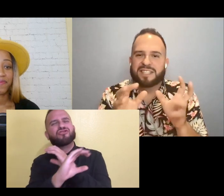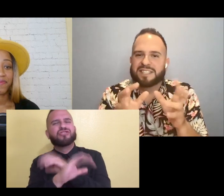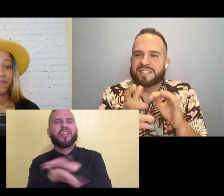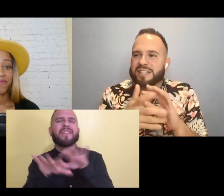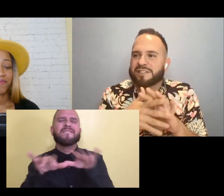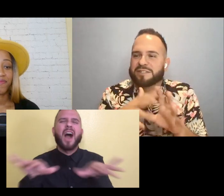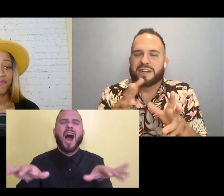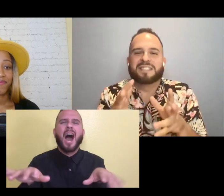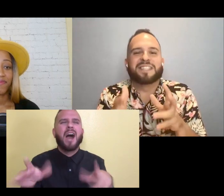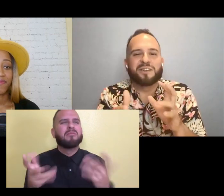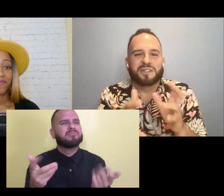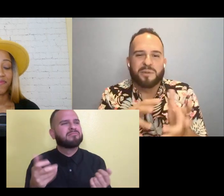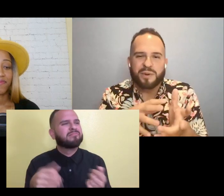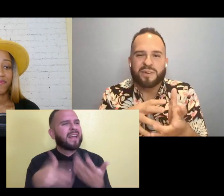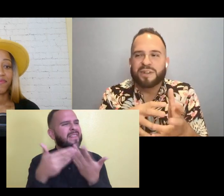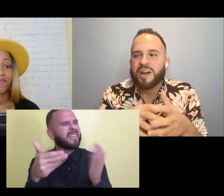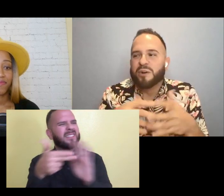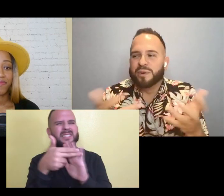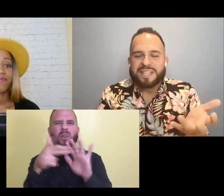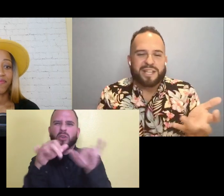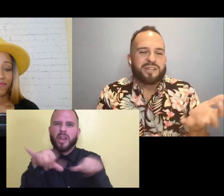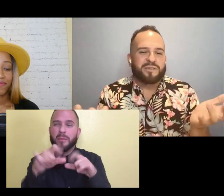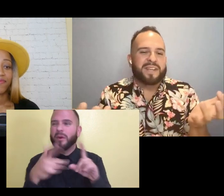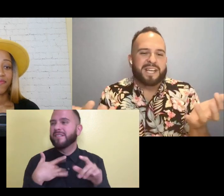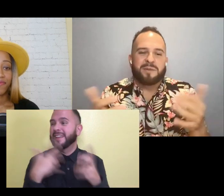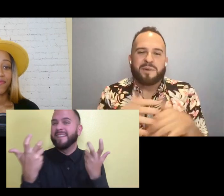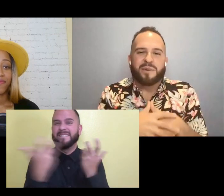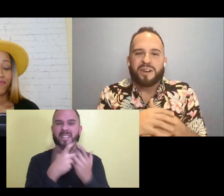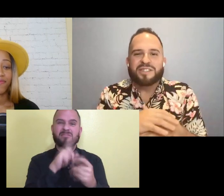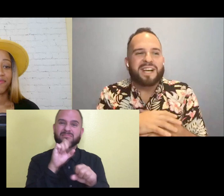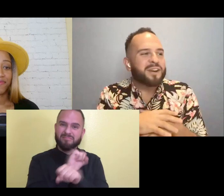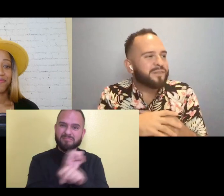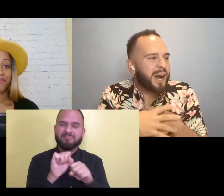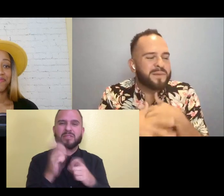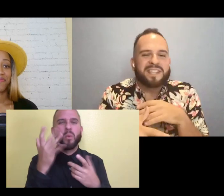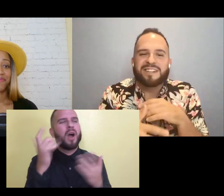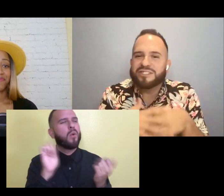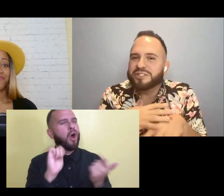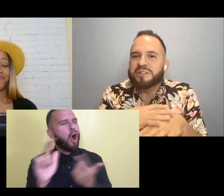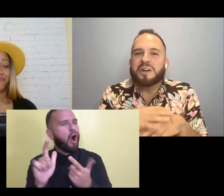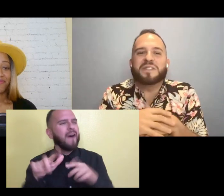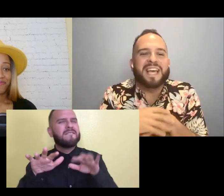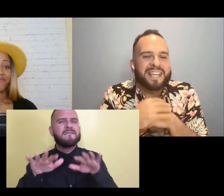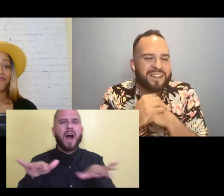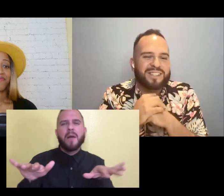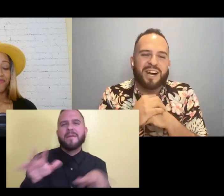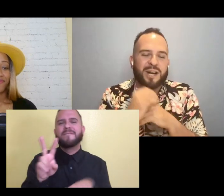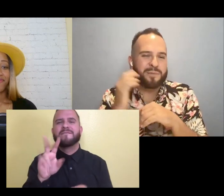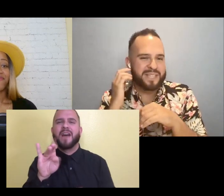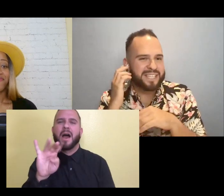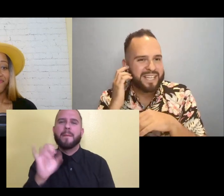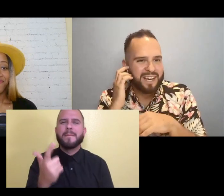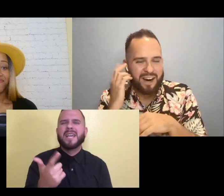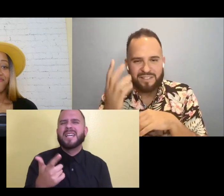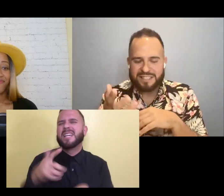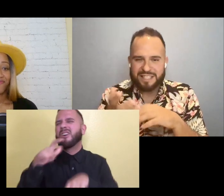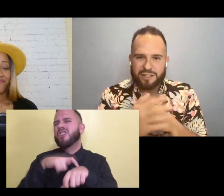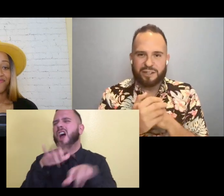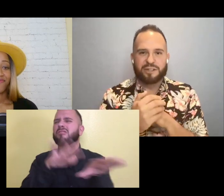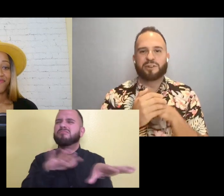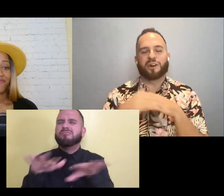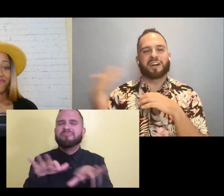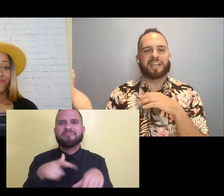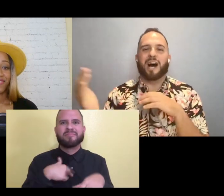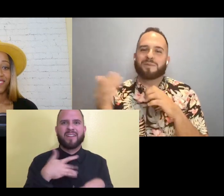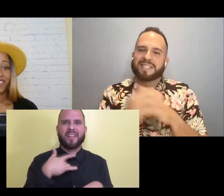lot of the stuff that's very stereotypical really does fit. I mean, we're all just kind of vibing here, just, taking our time. And obviously